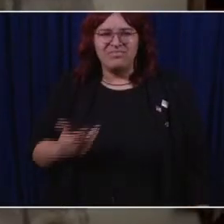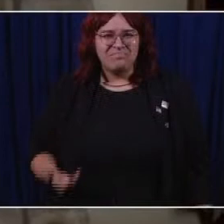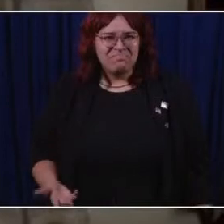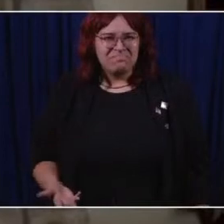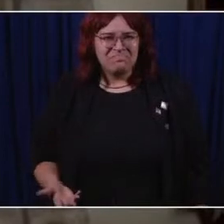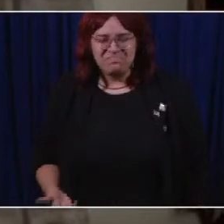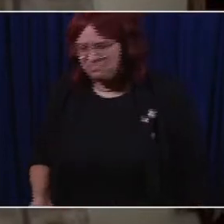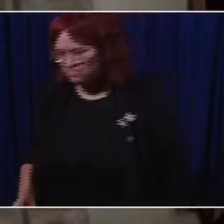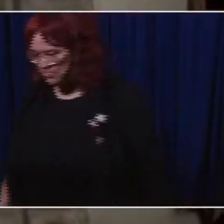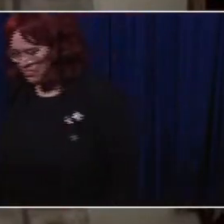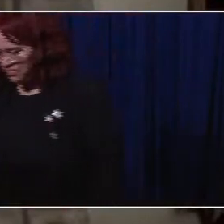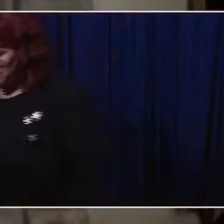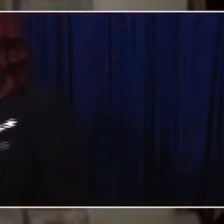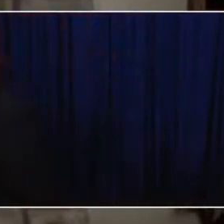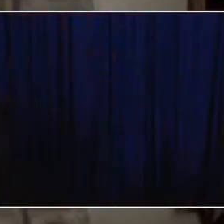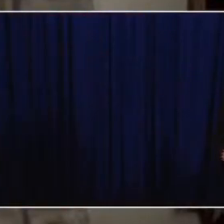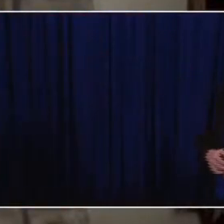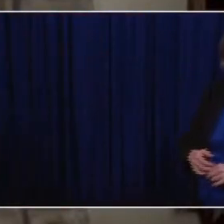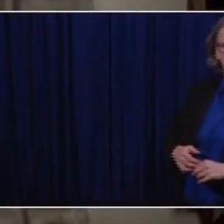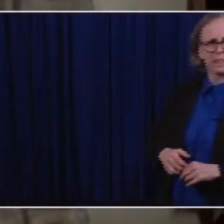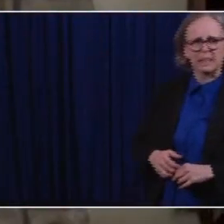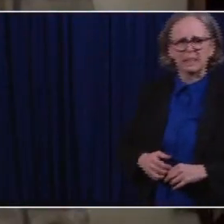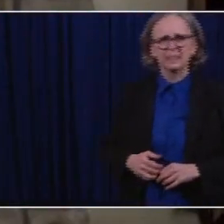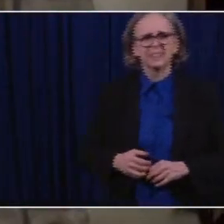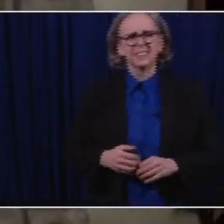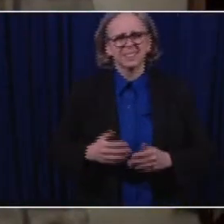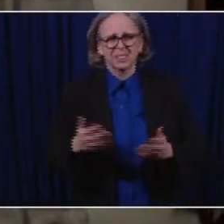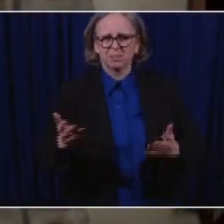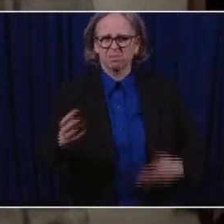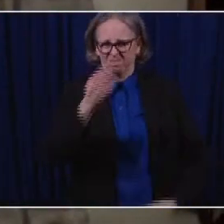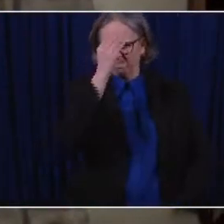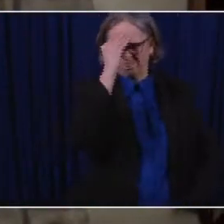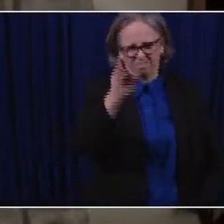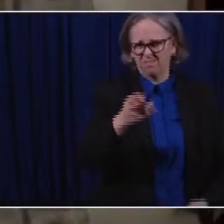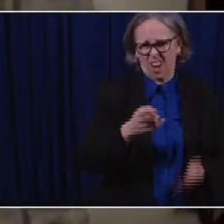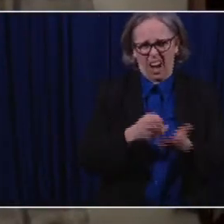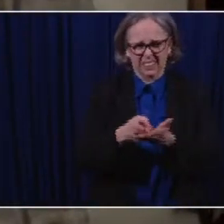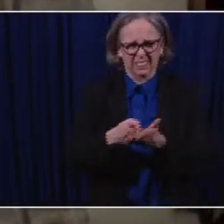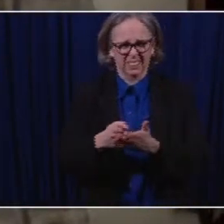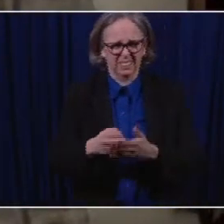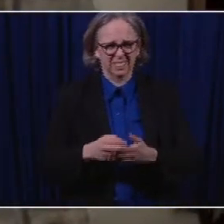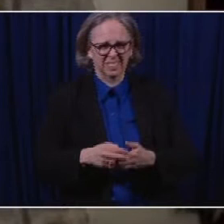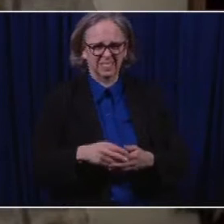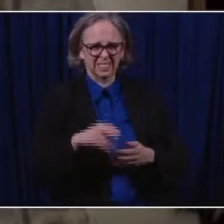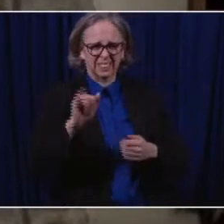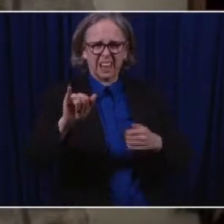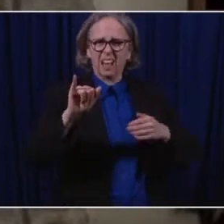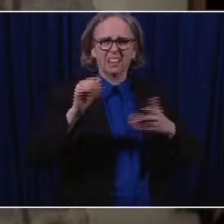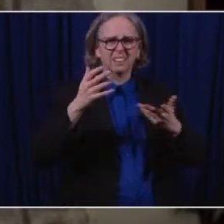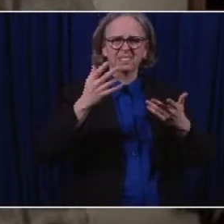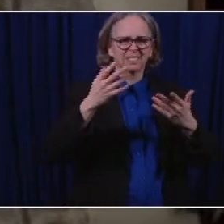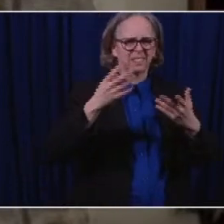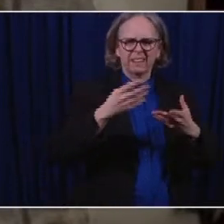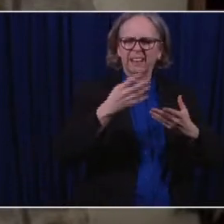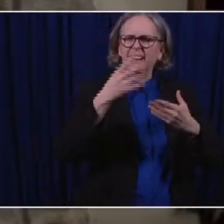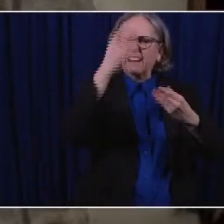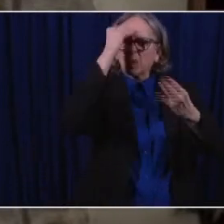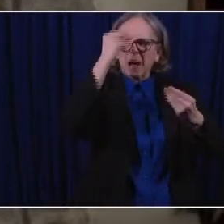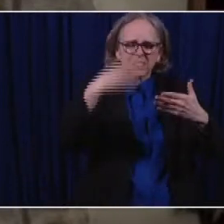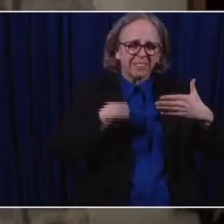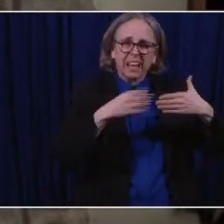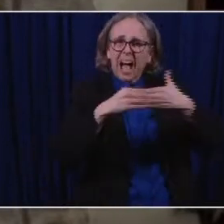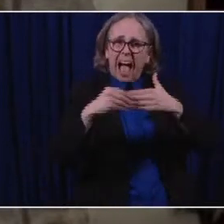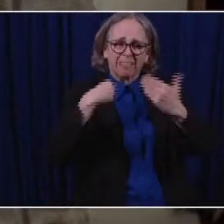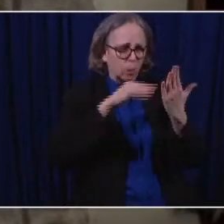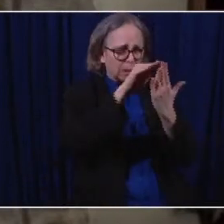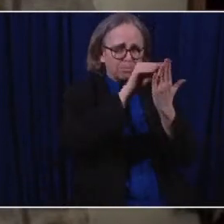Well, I'll be honest with you. I thought that guidance was already out and before then. And if